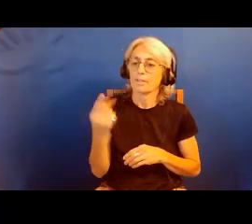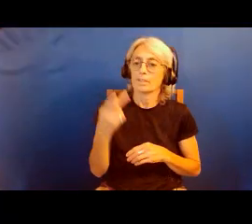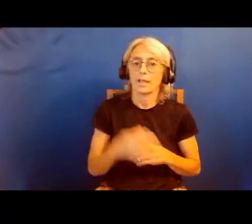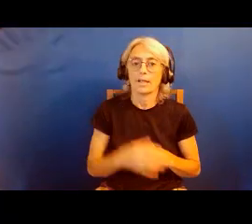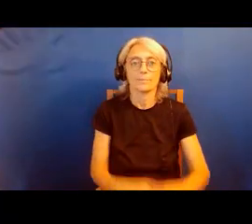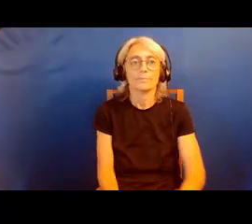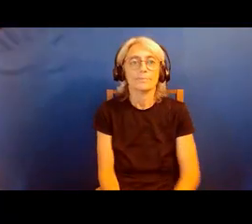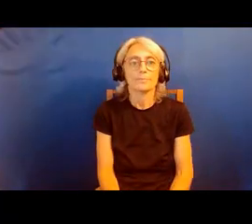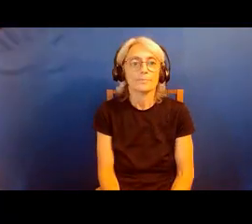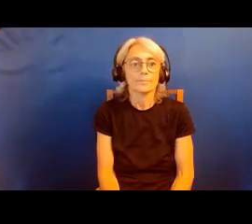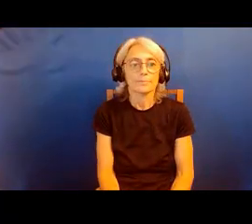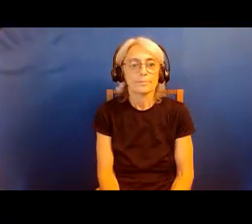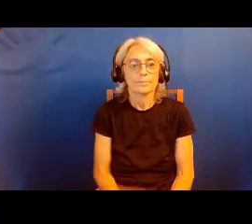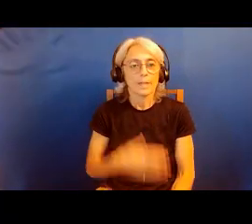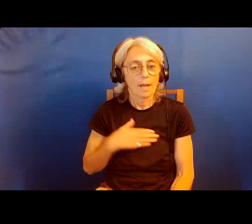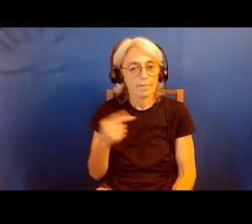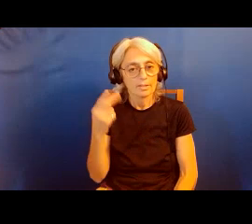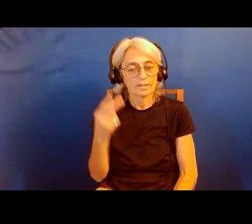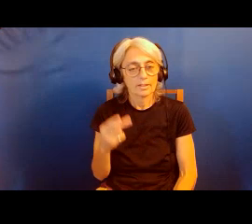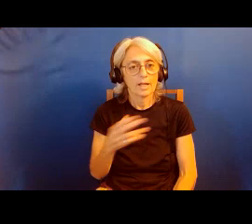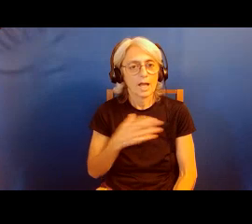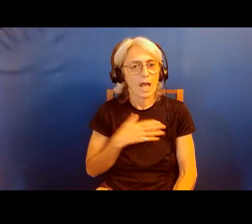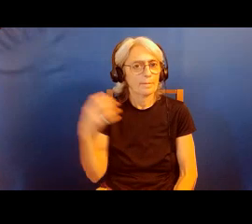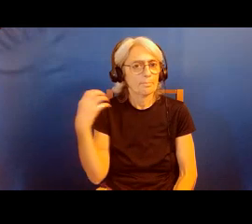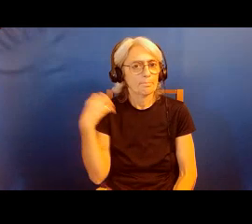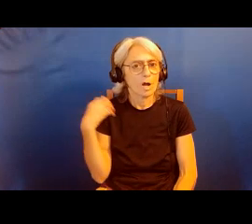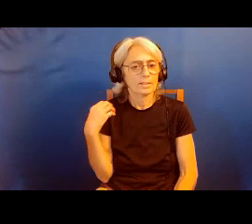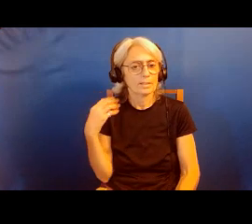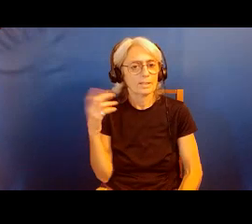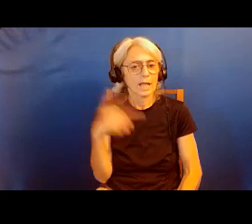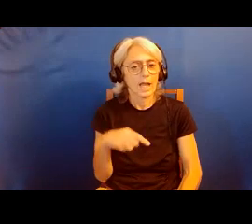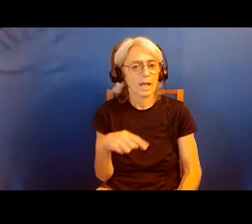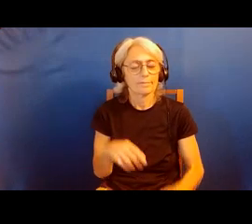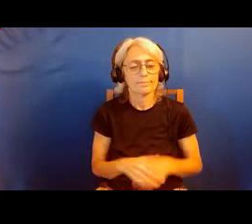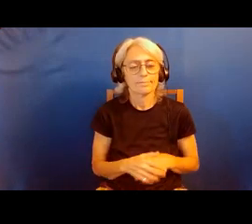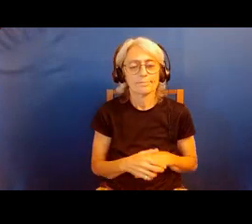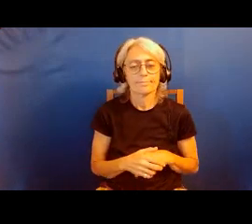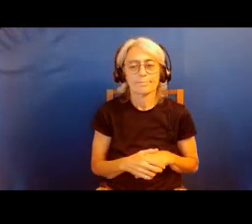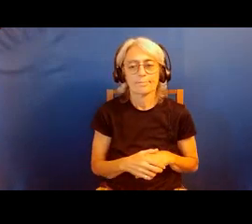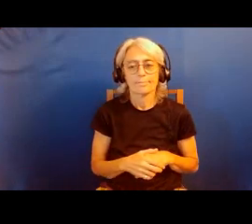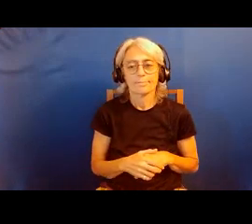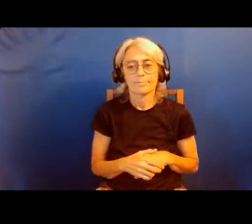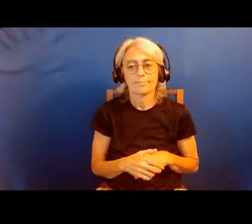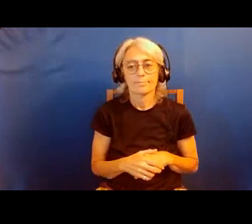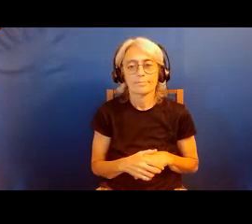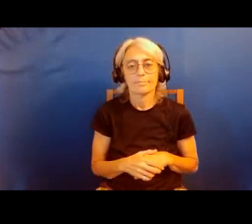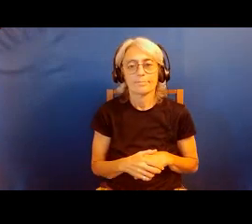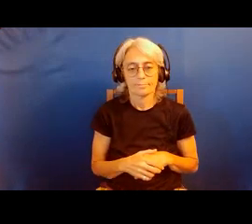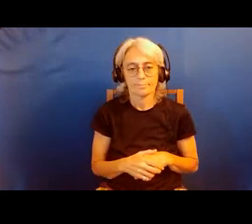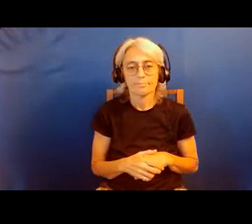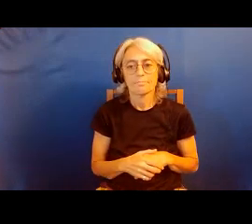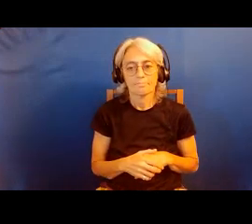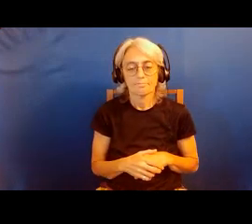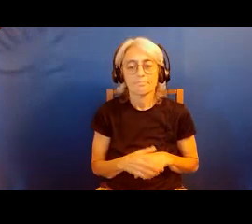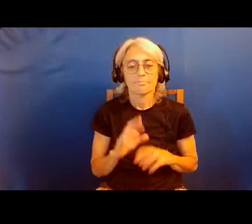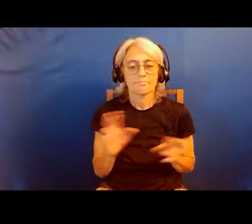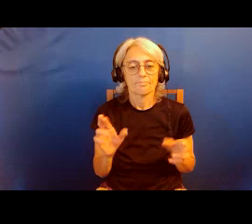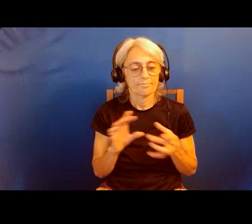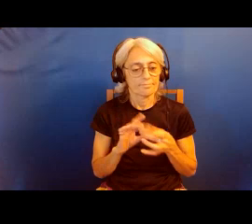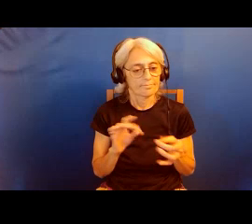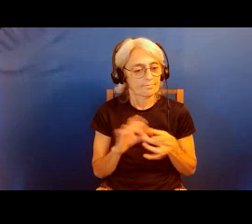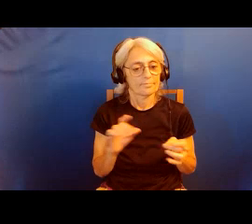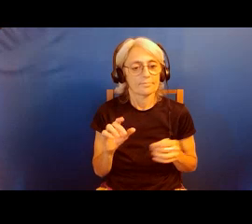Happy Thursday, everybody. And happy Bosses Day for those bosses in the room. As mentioned, Keith Duncan, Caltrans Budgets, and I'll be presenting